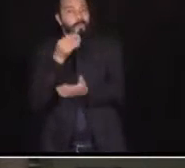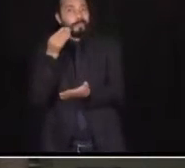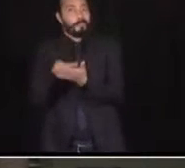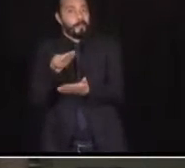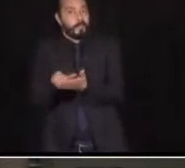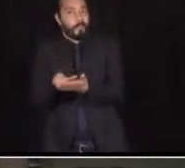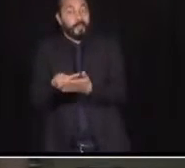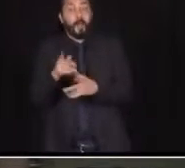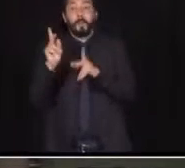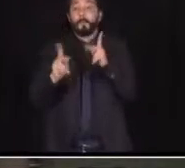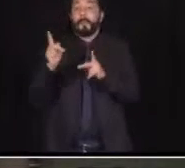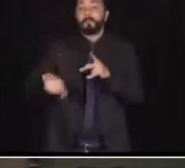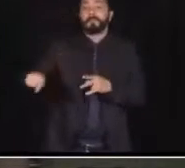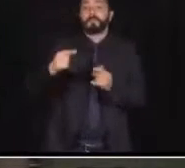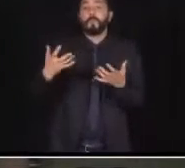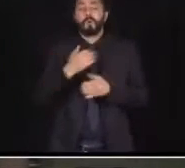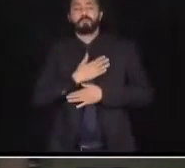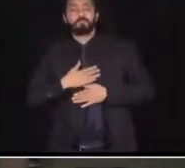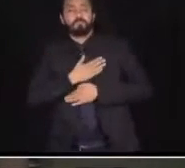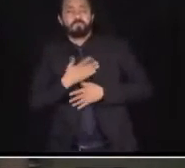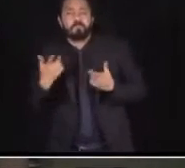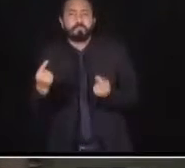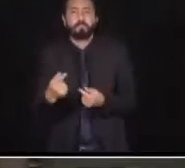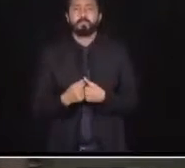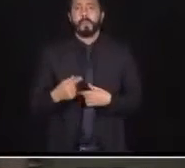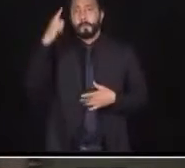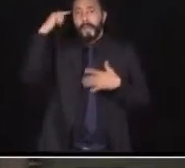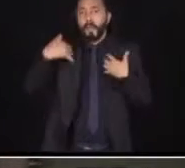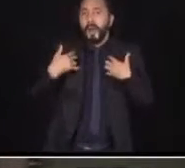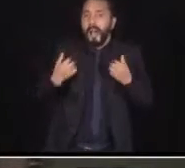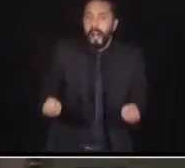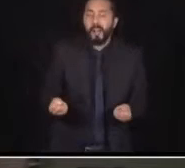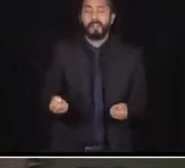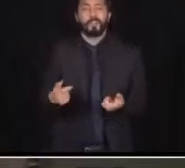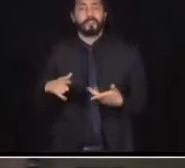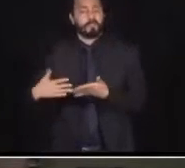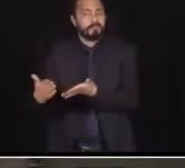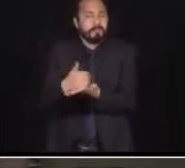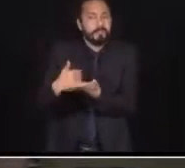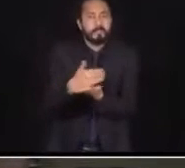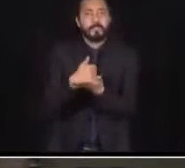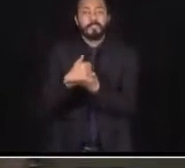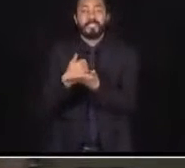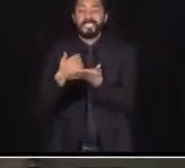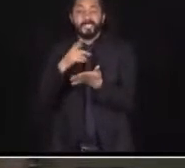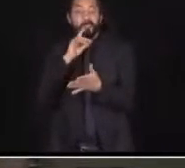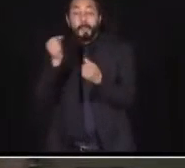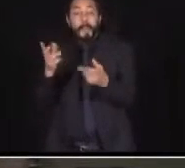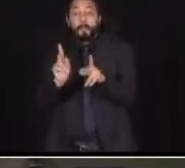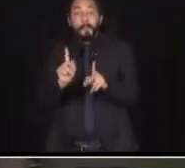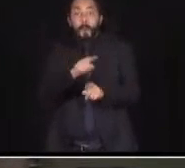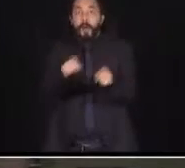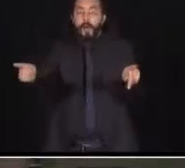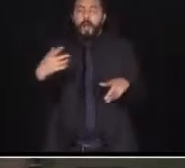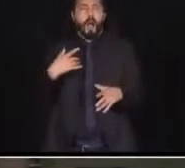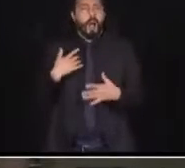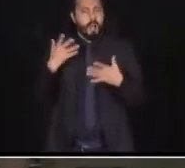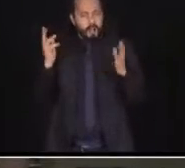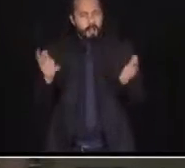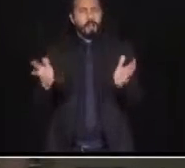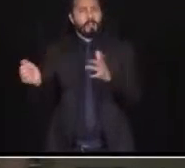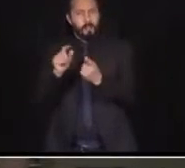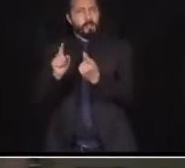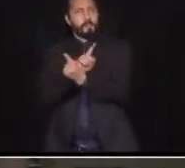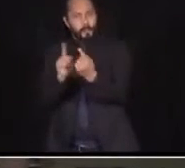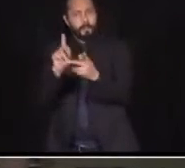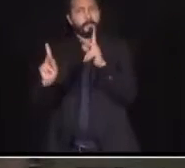mental health, because a lot of people are on edge right now, and I feel it out there. I talk to people.